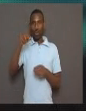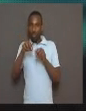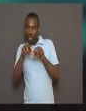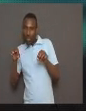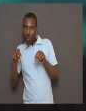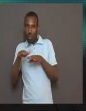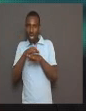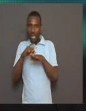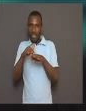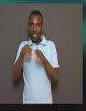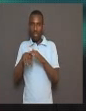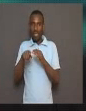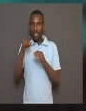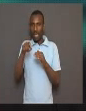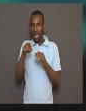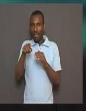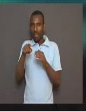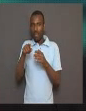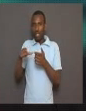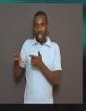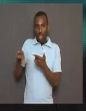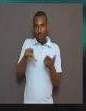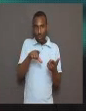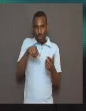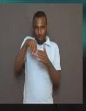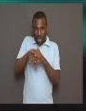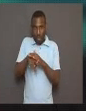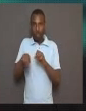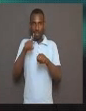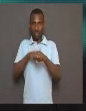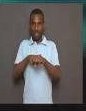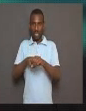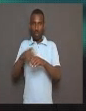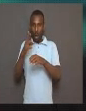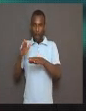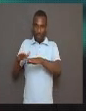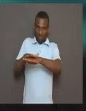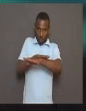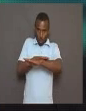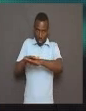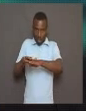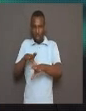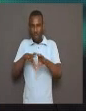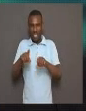gently lowered into the liquid until it floats freely.